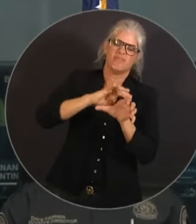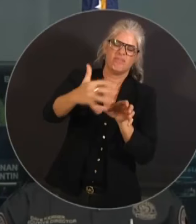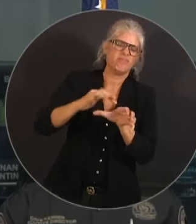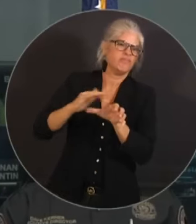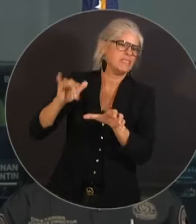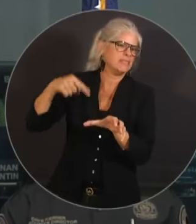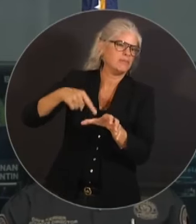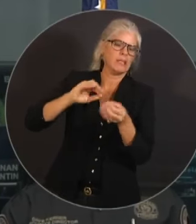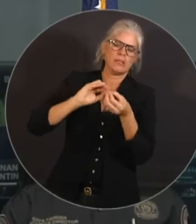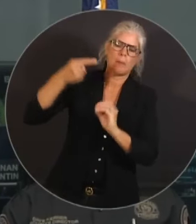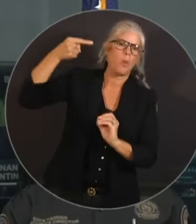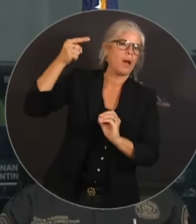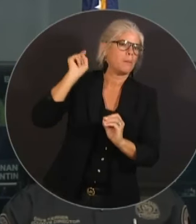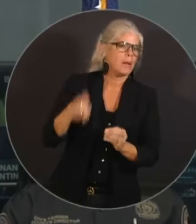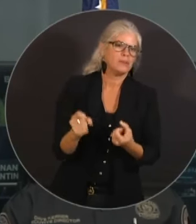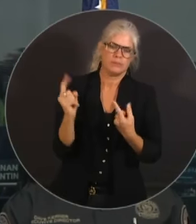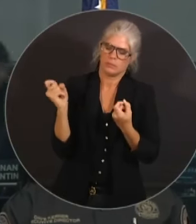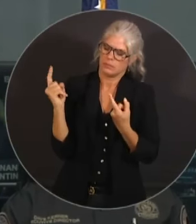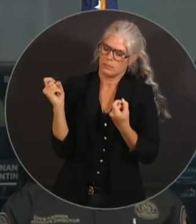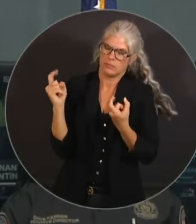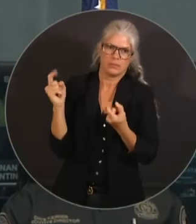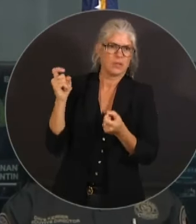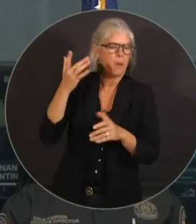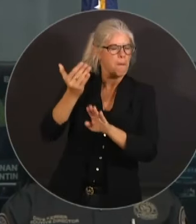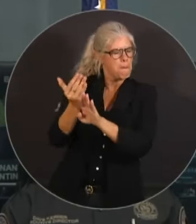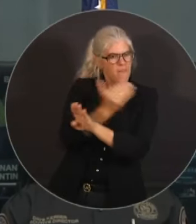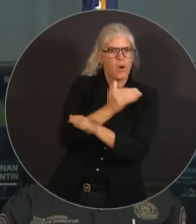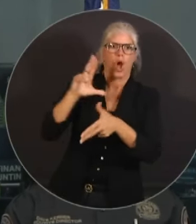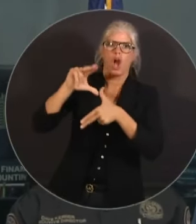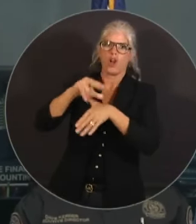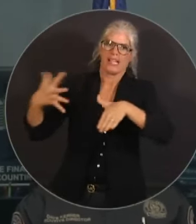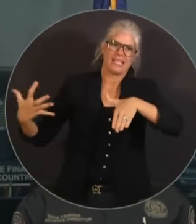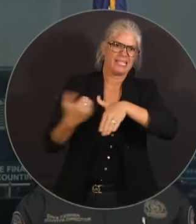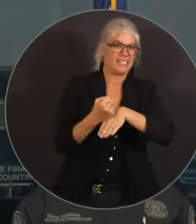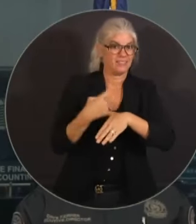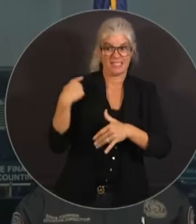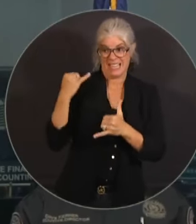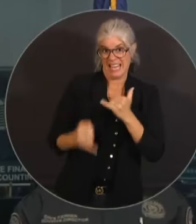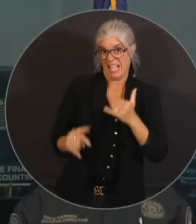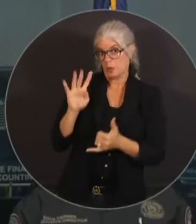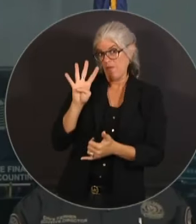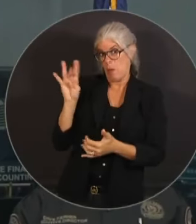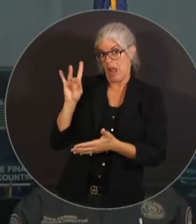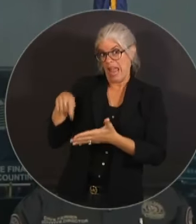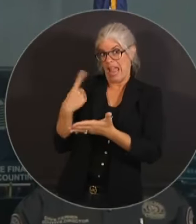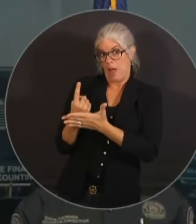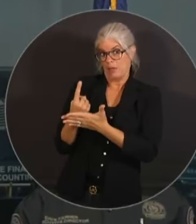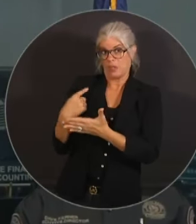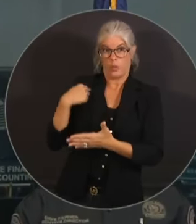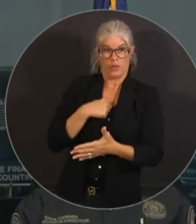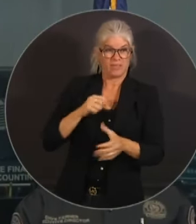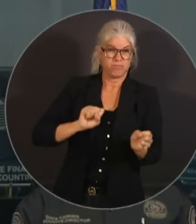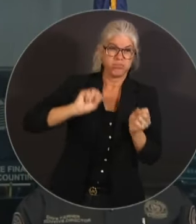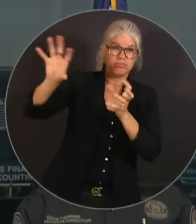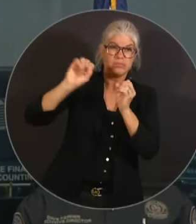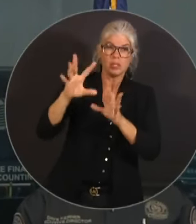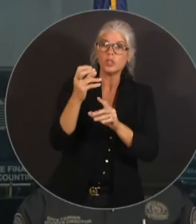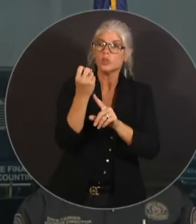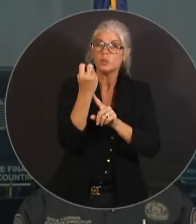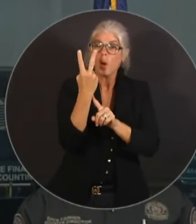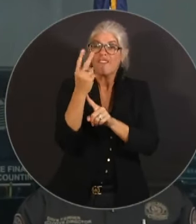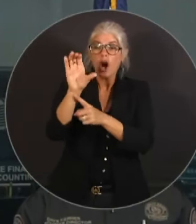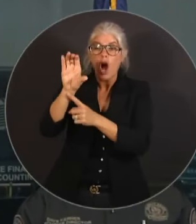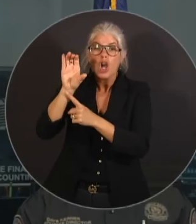Milton landfall. As you heard from the Governor, over the past 48 hours, we've removed over 1,200 loads of debris, which is